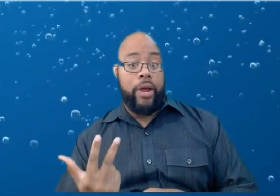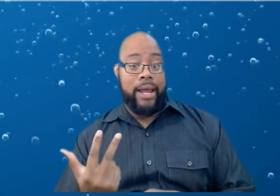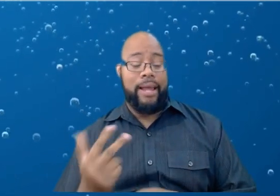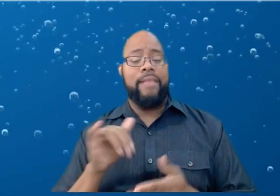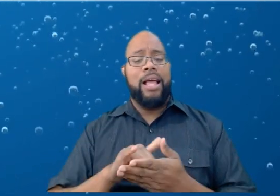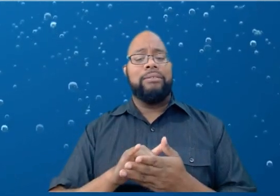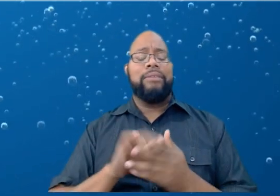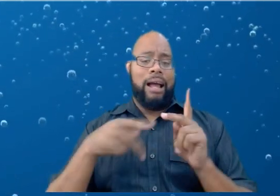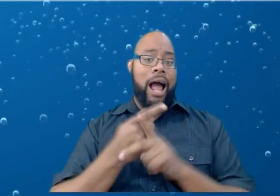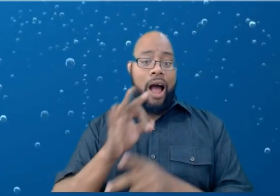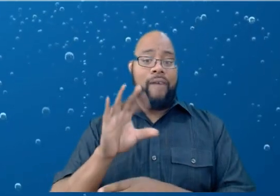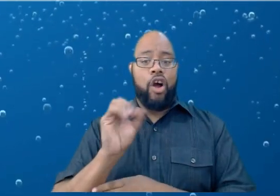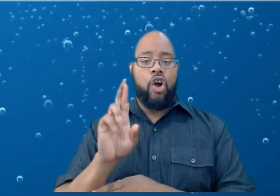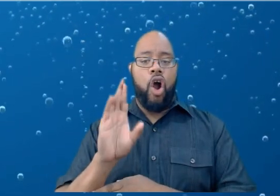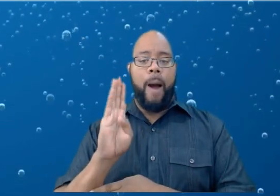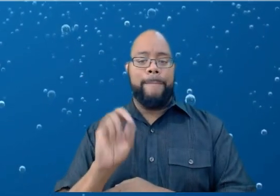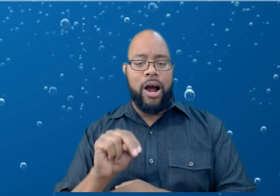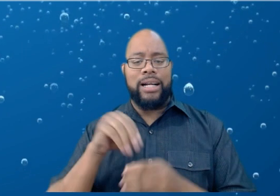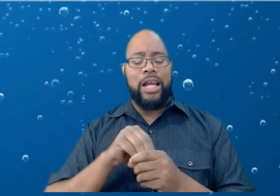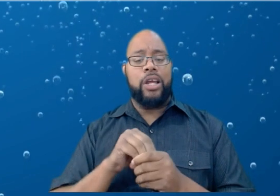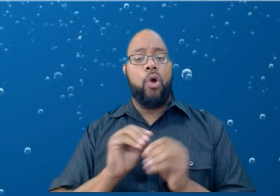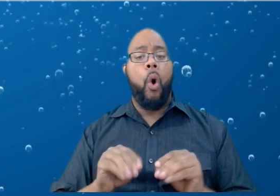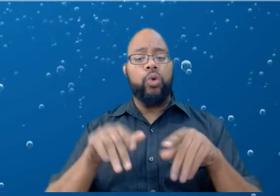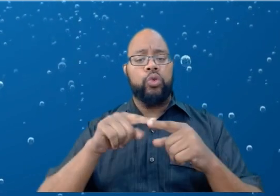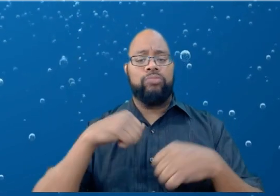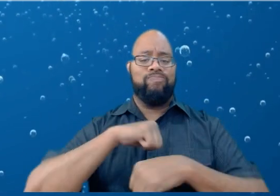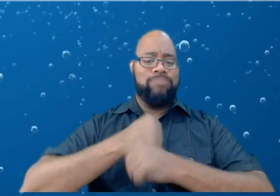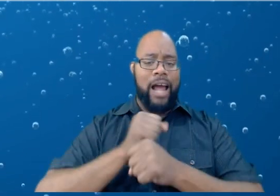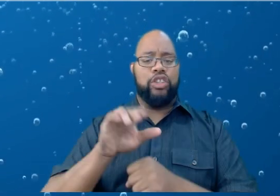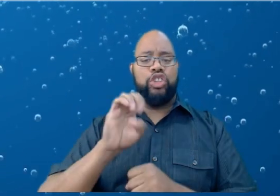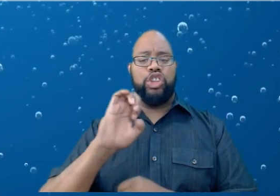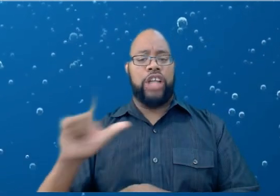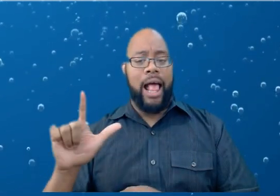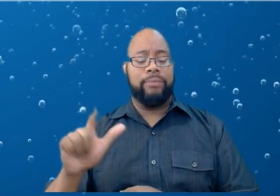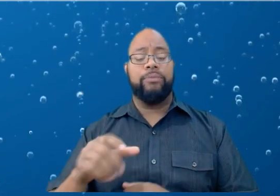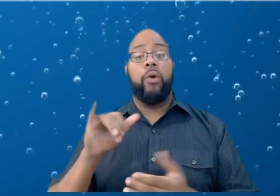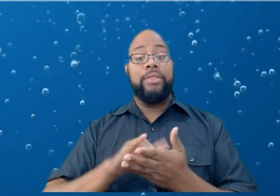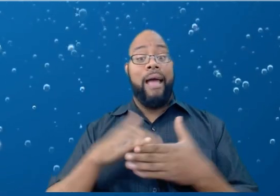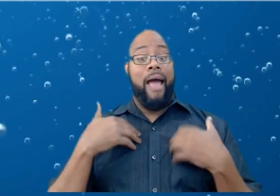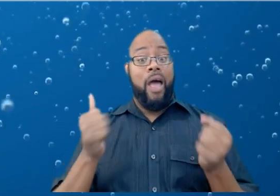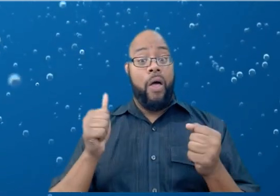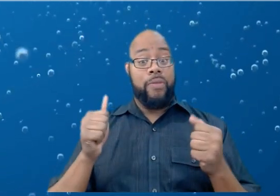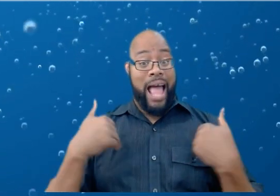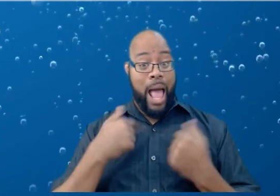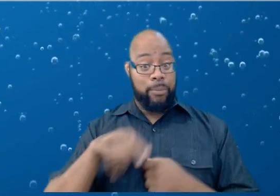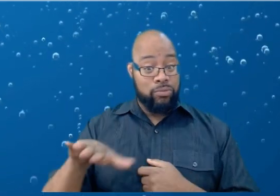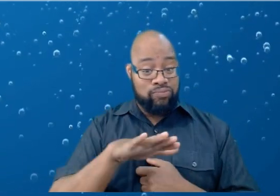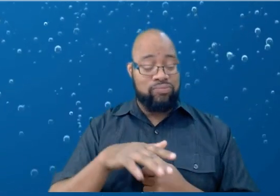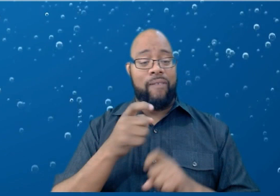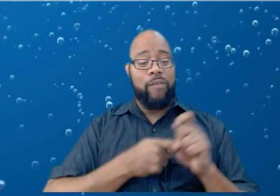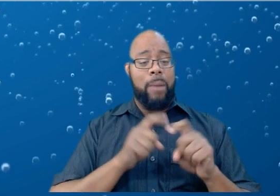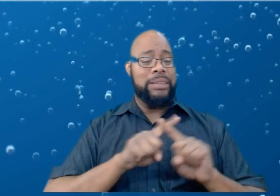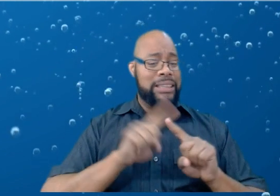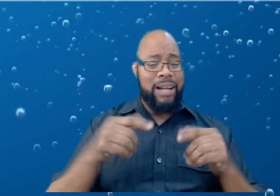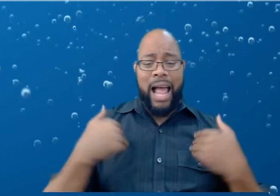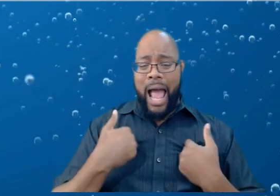calcium carbonate, which is a form of carbon in the ocean, to form their shells. And so the health of these